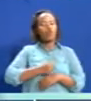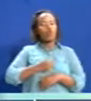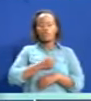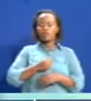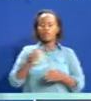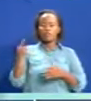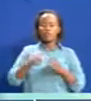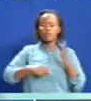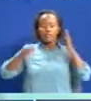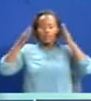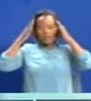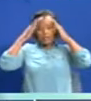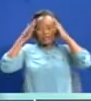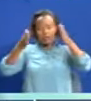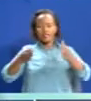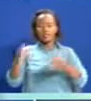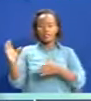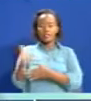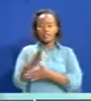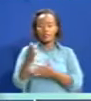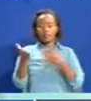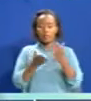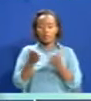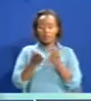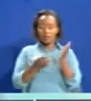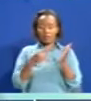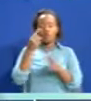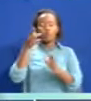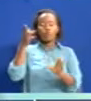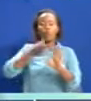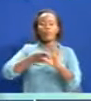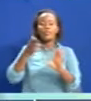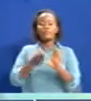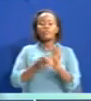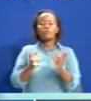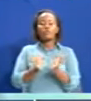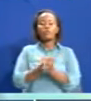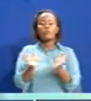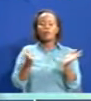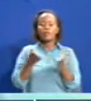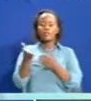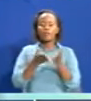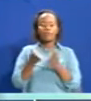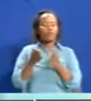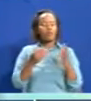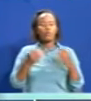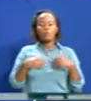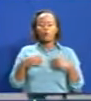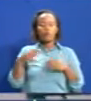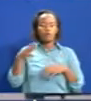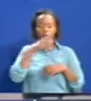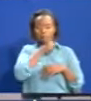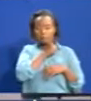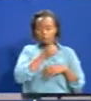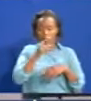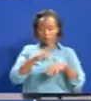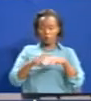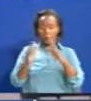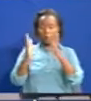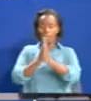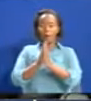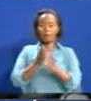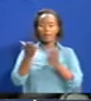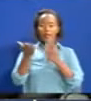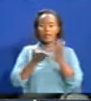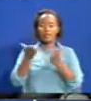as a dedicated civil servant whose immense contribution to public service will be greatly missed. Speaking during a prayer service held in honour